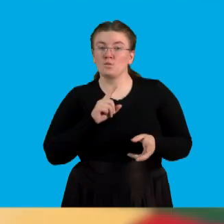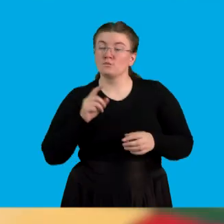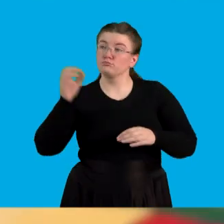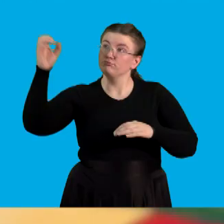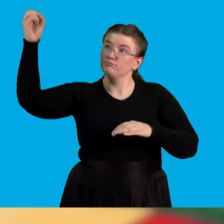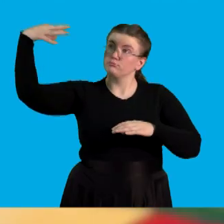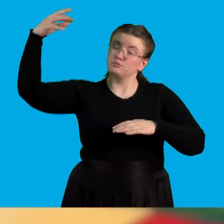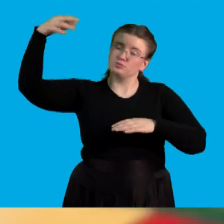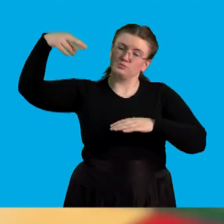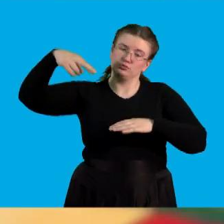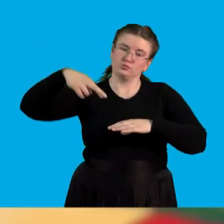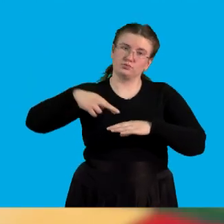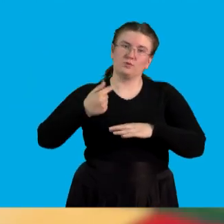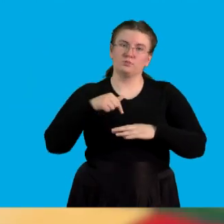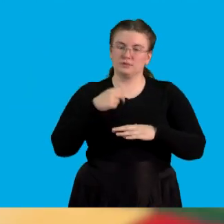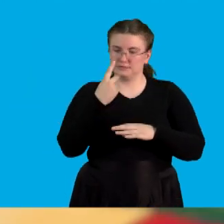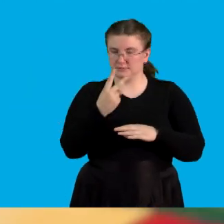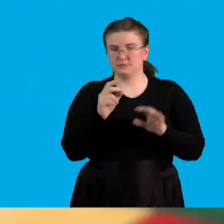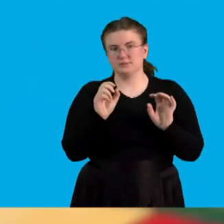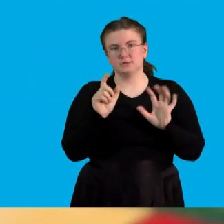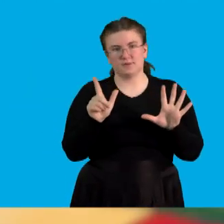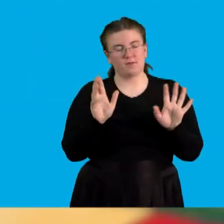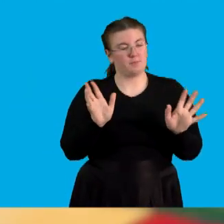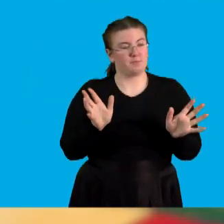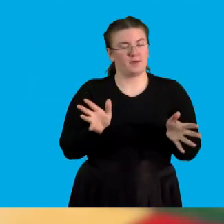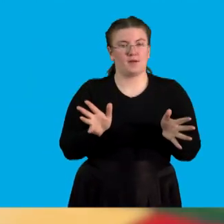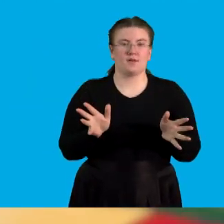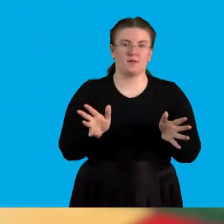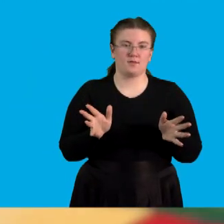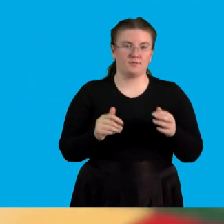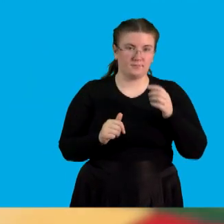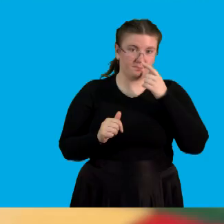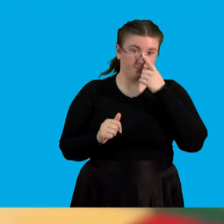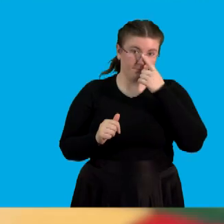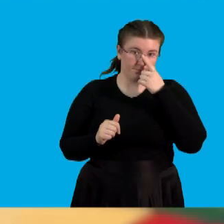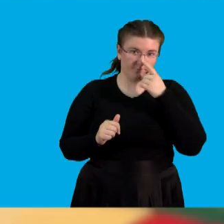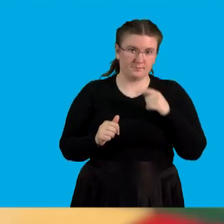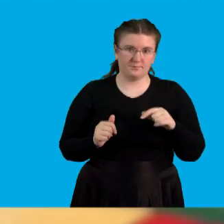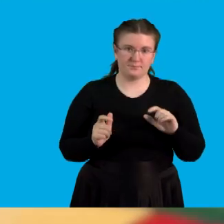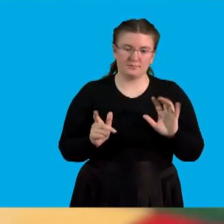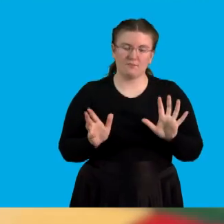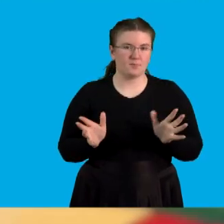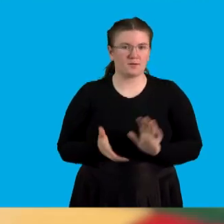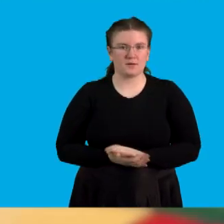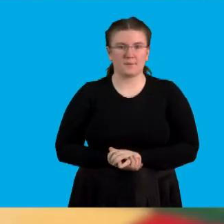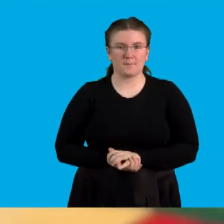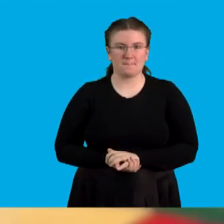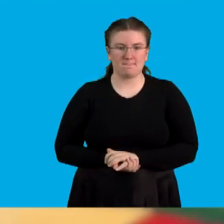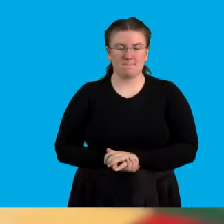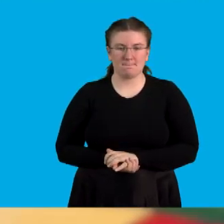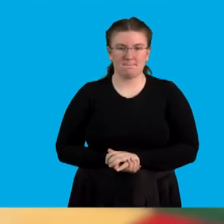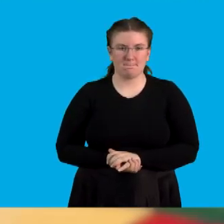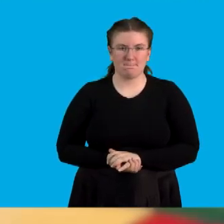refracted from those millions and millions of raindrops. We're just going to be seeing the 7 different